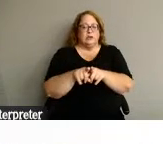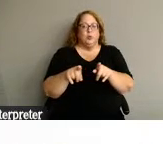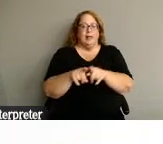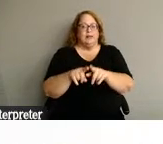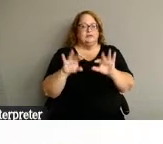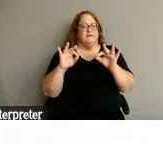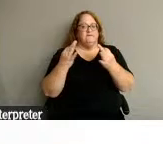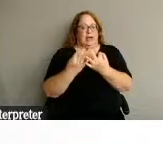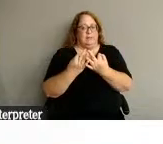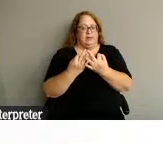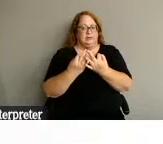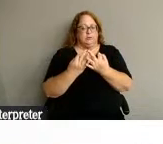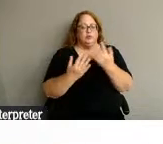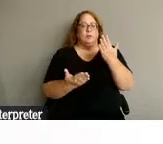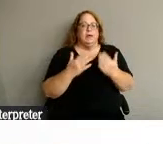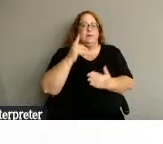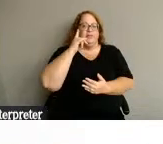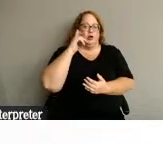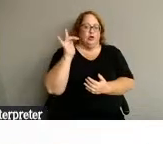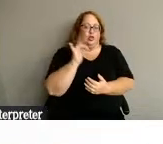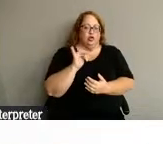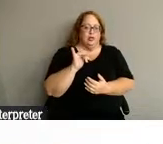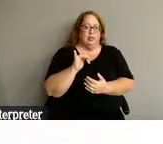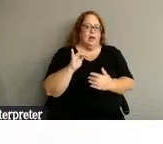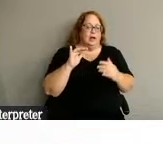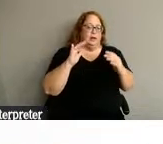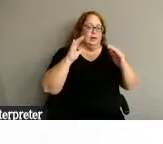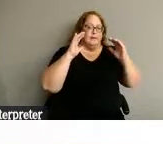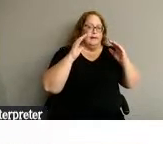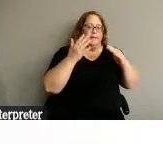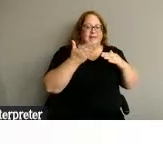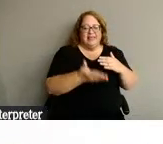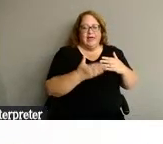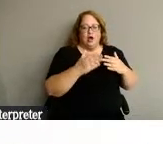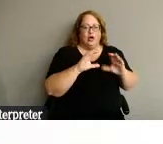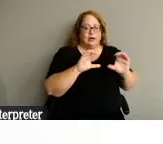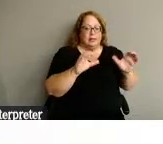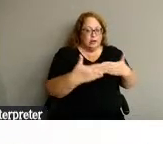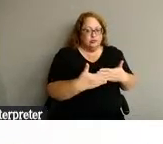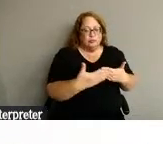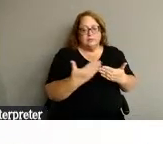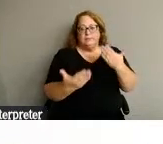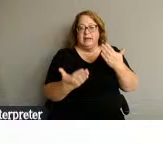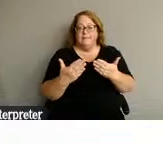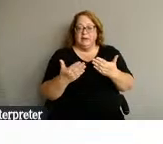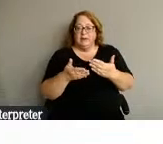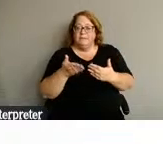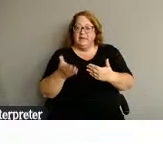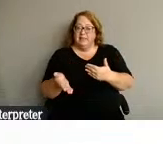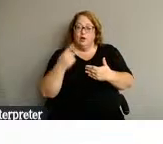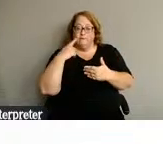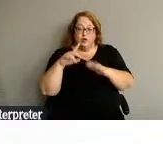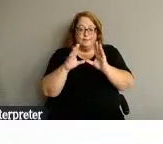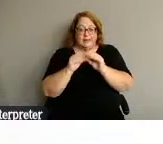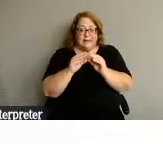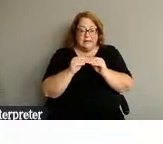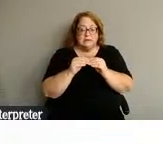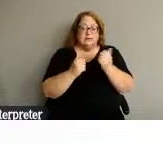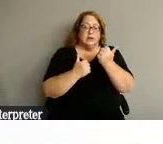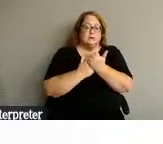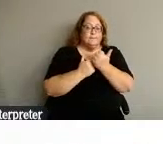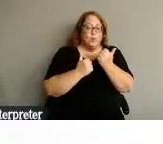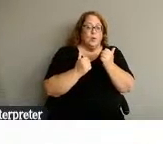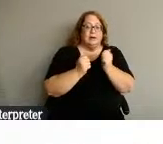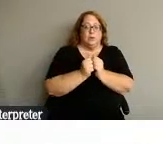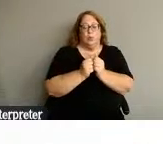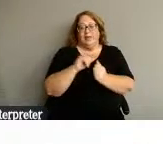with our families. And so that may look like being present in classroom settings. It might look like being present in meetings, supporting